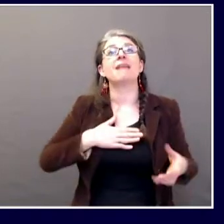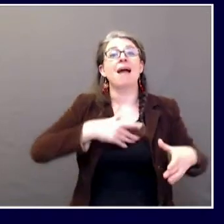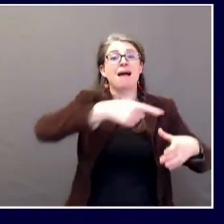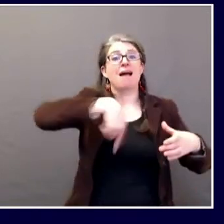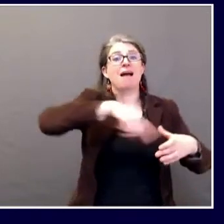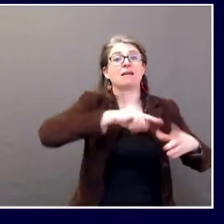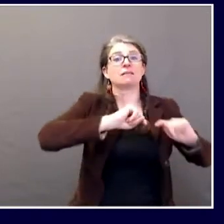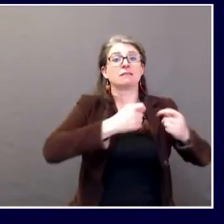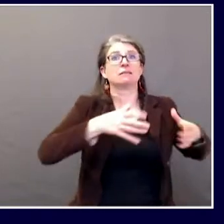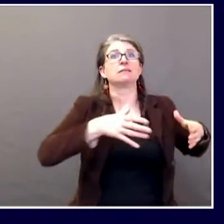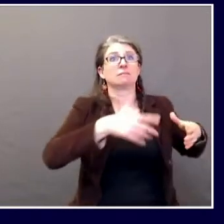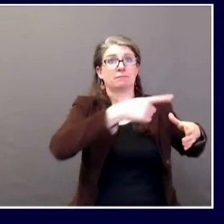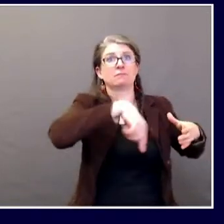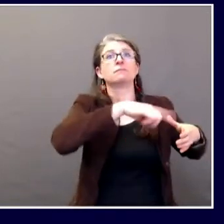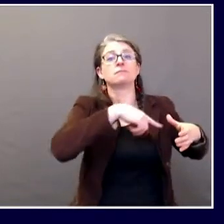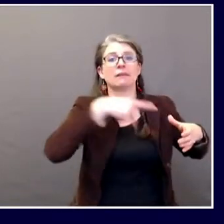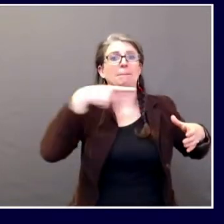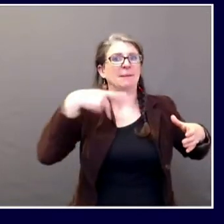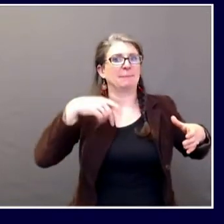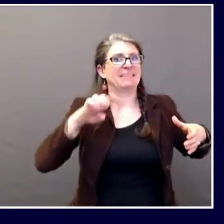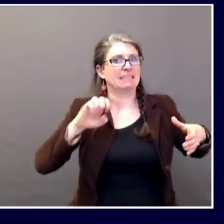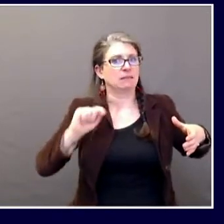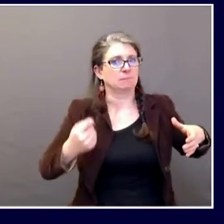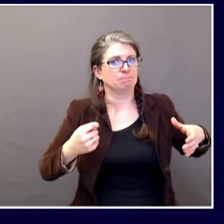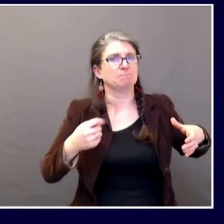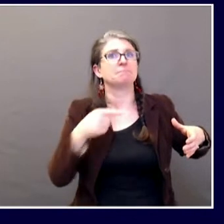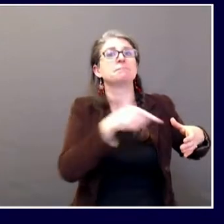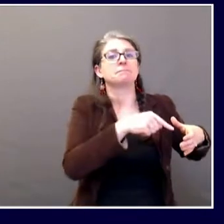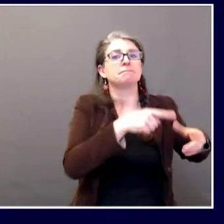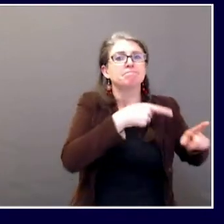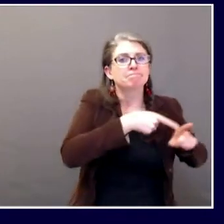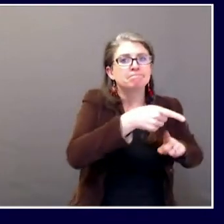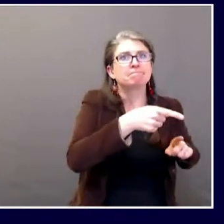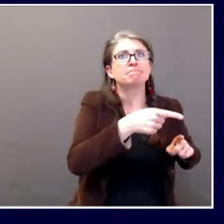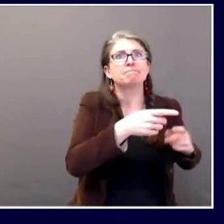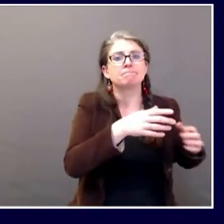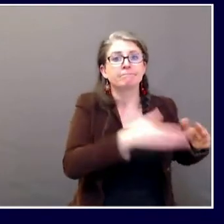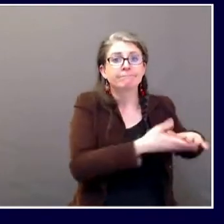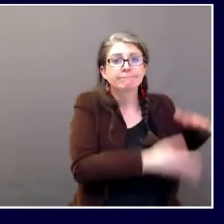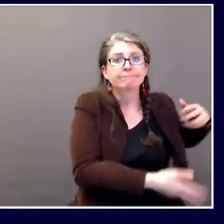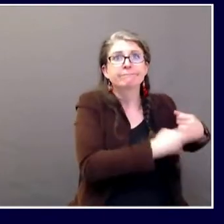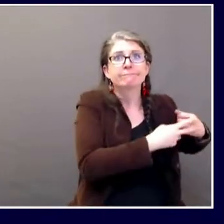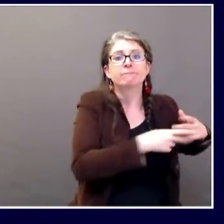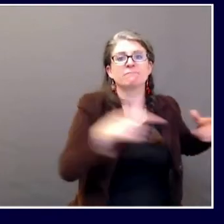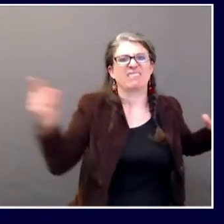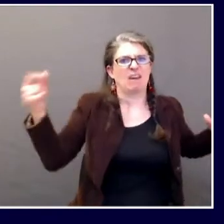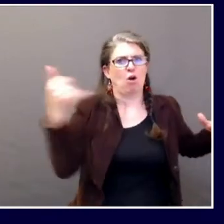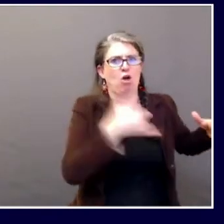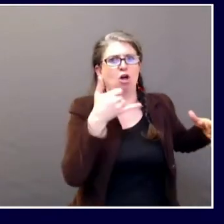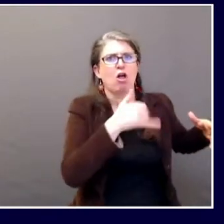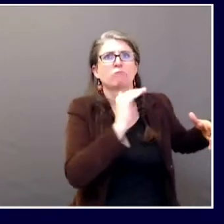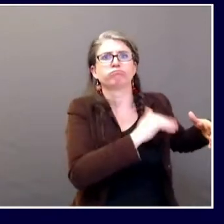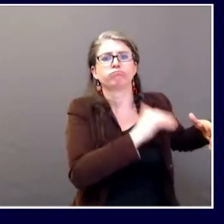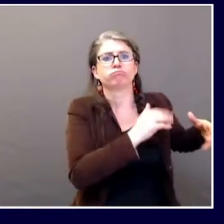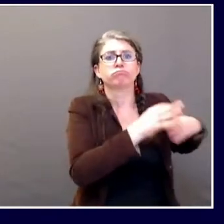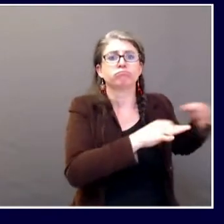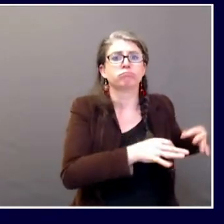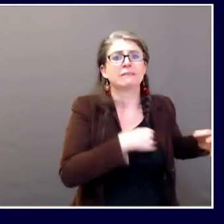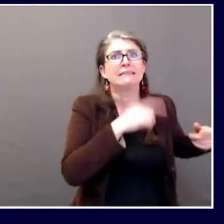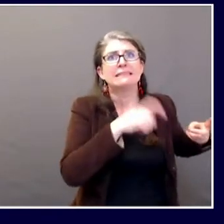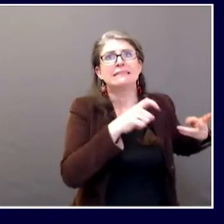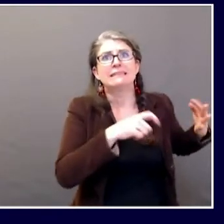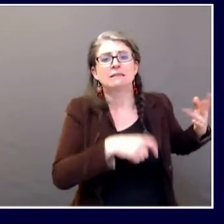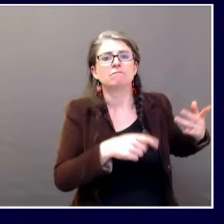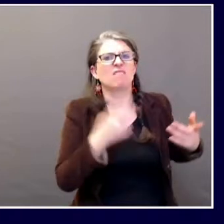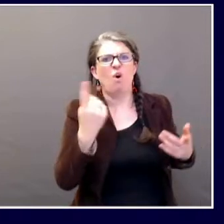needs are, the orders that are coming in, processing those and sending them out to hospitals, as well as healthcare providers across the state. Again,